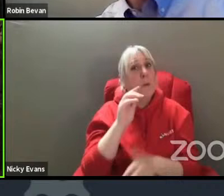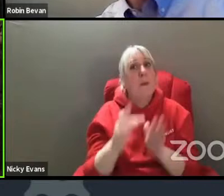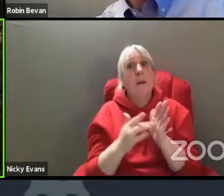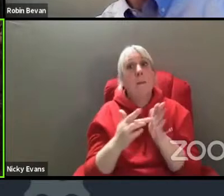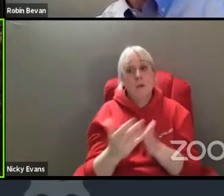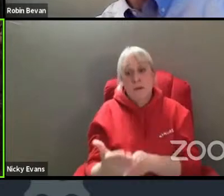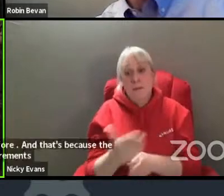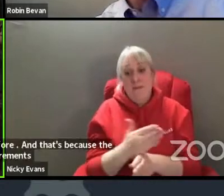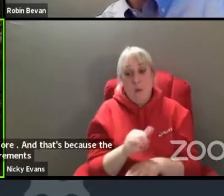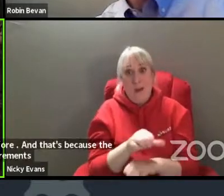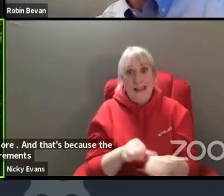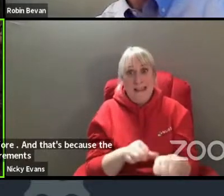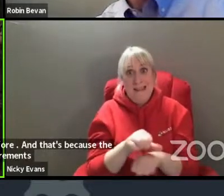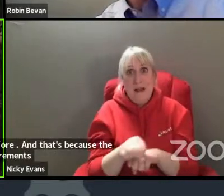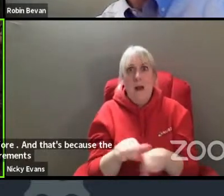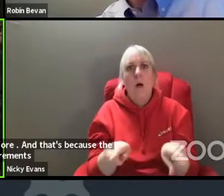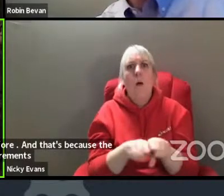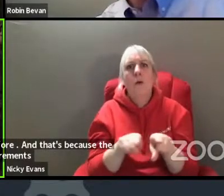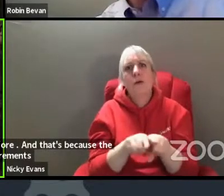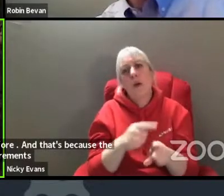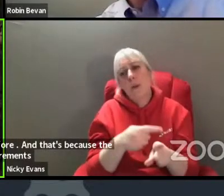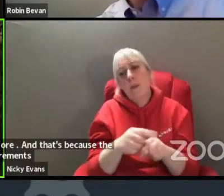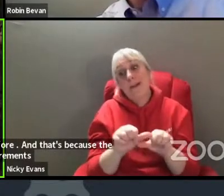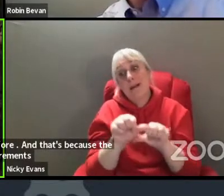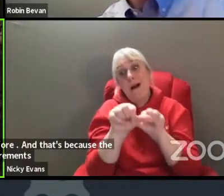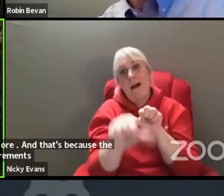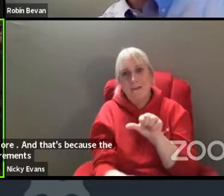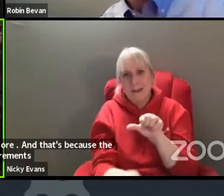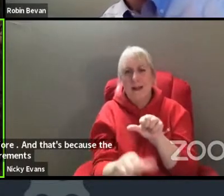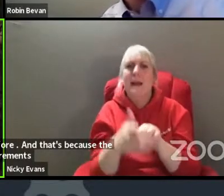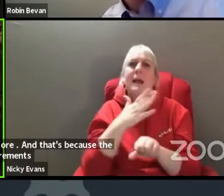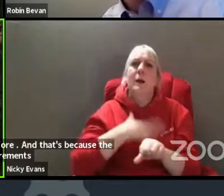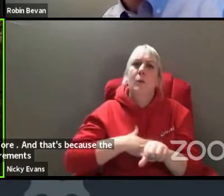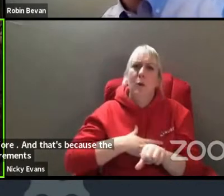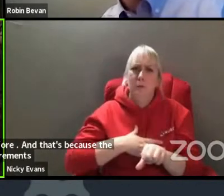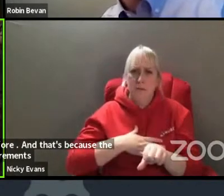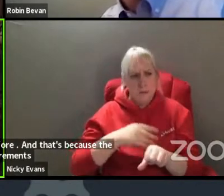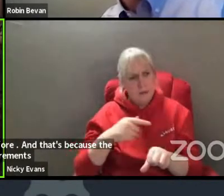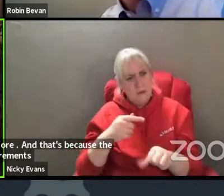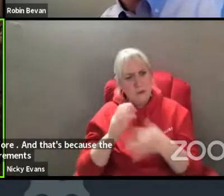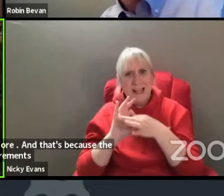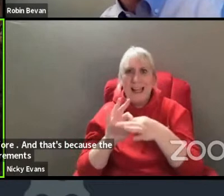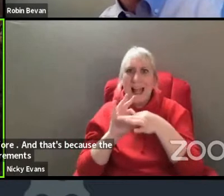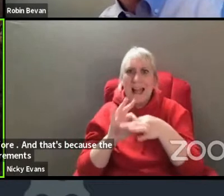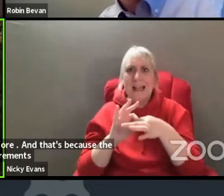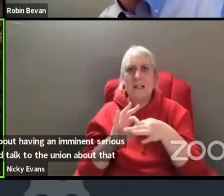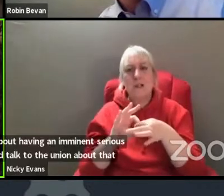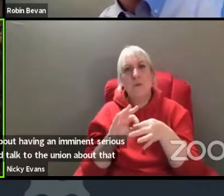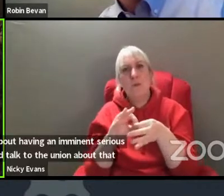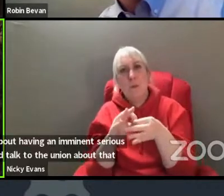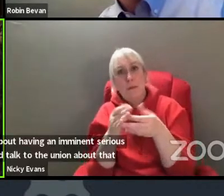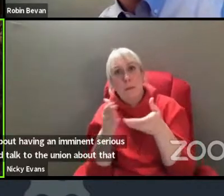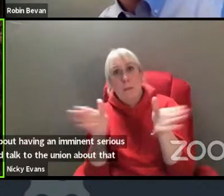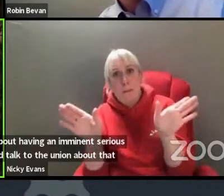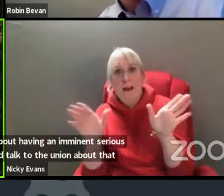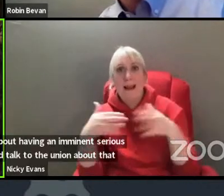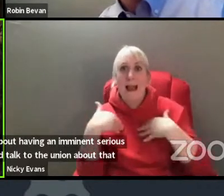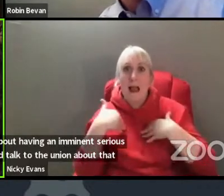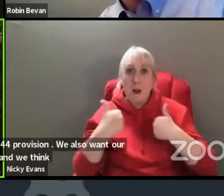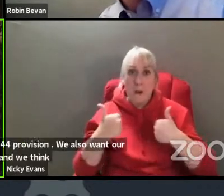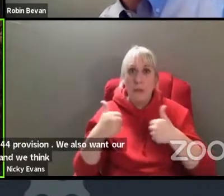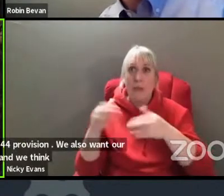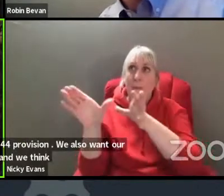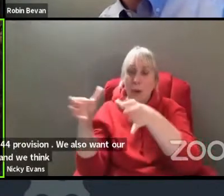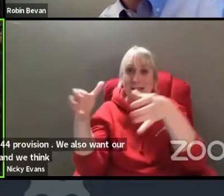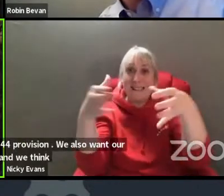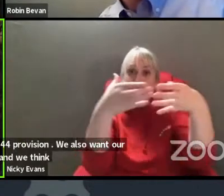in the weeks after Easter, to engage with local public health officials and local authorities to examine local trends in the